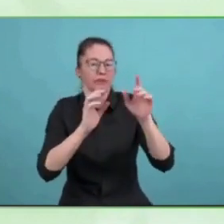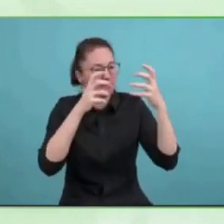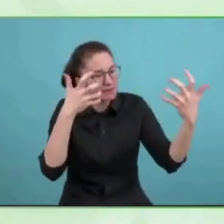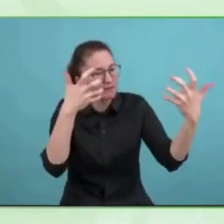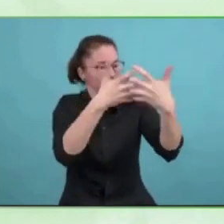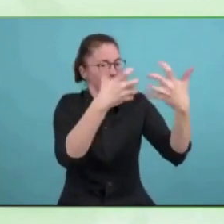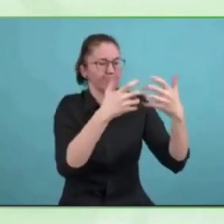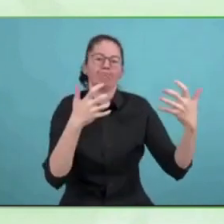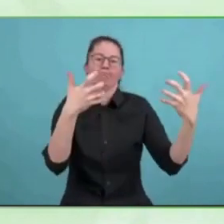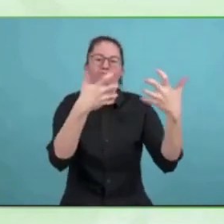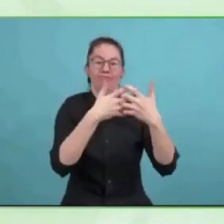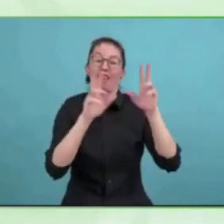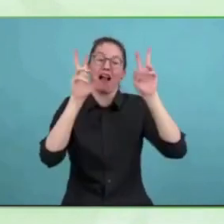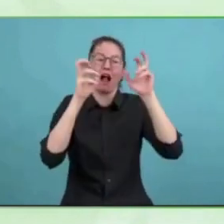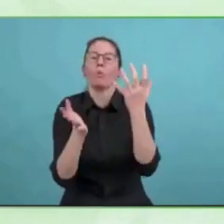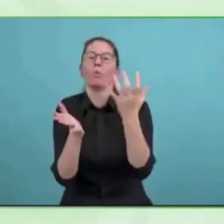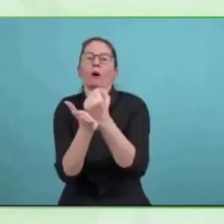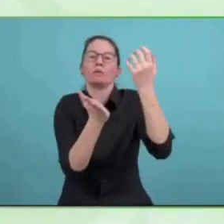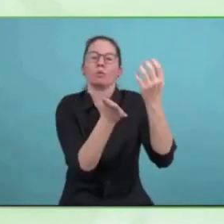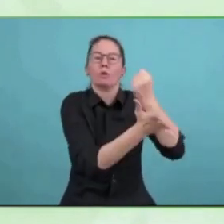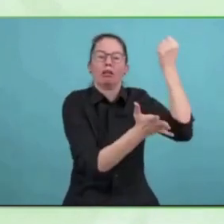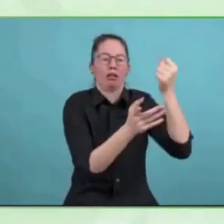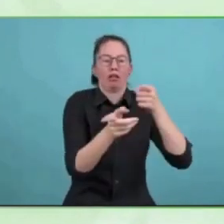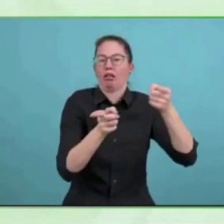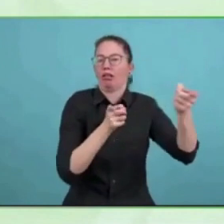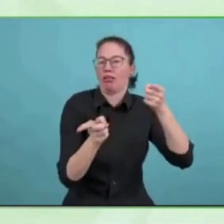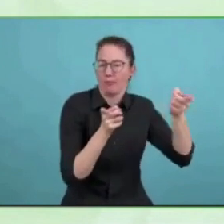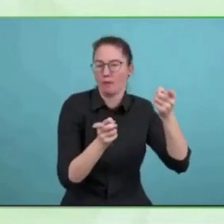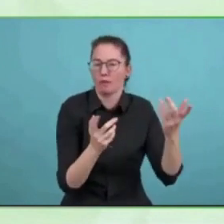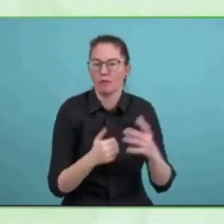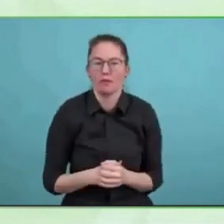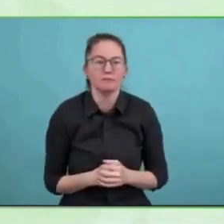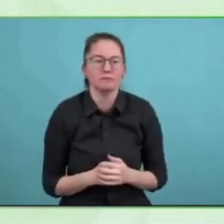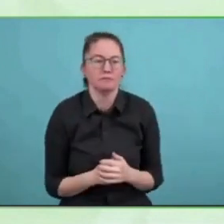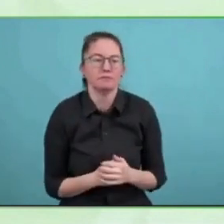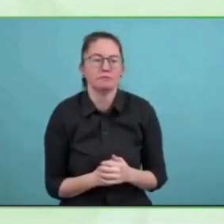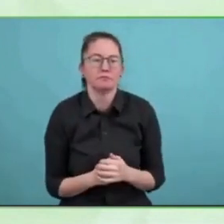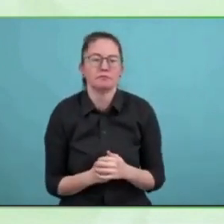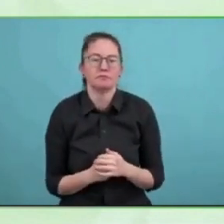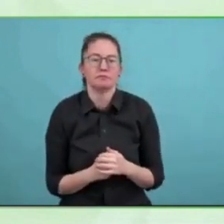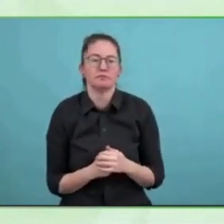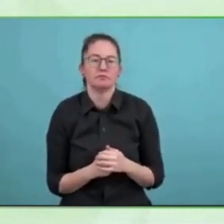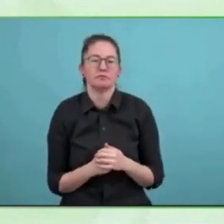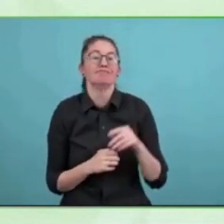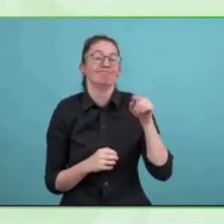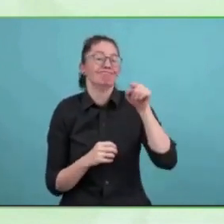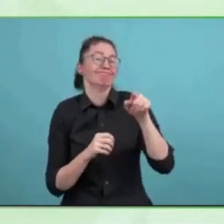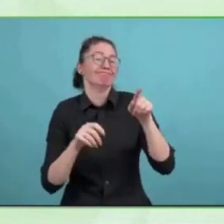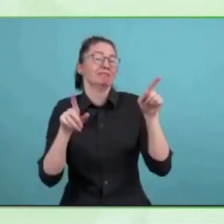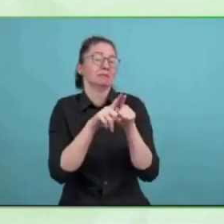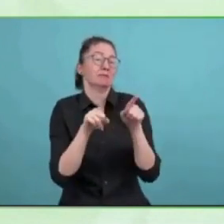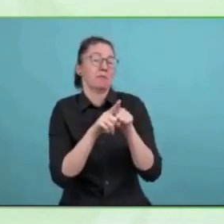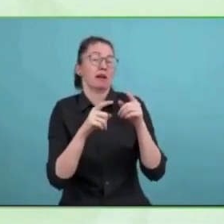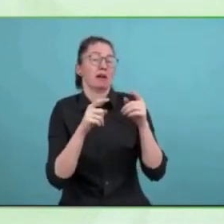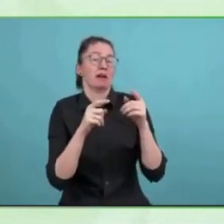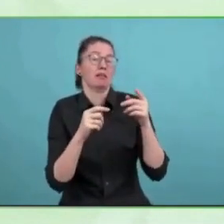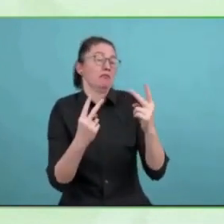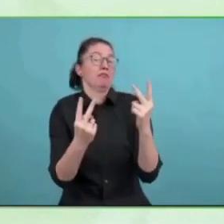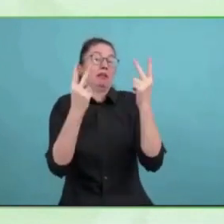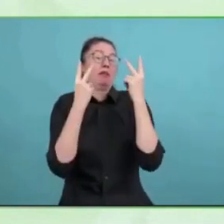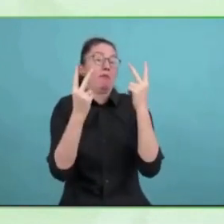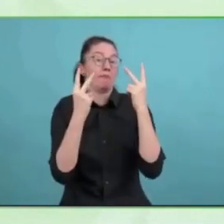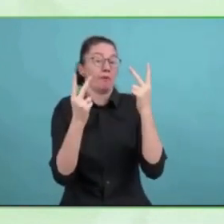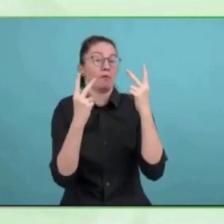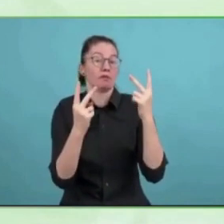head office if they're actually going to be able to drive consistent, fair, and sensible treatment of people with